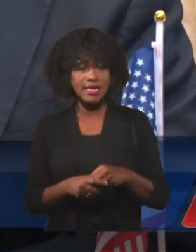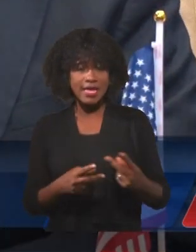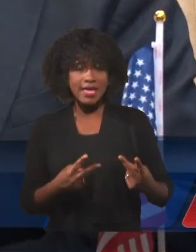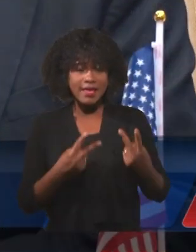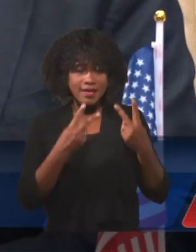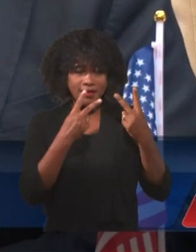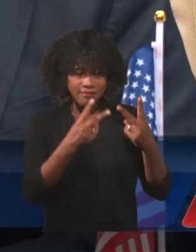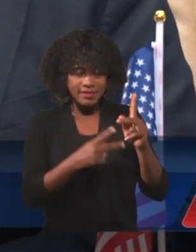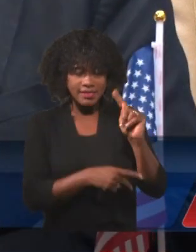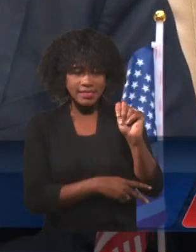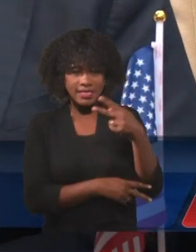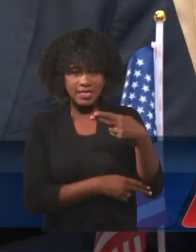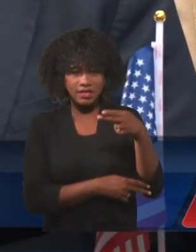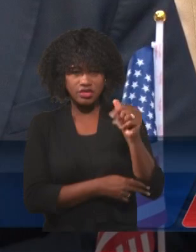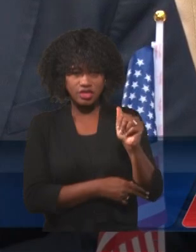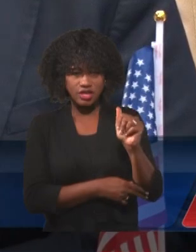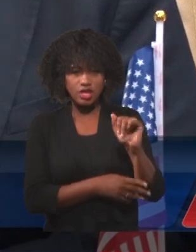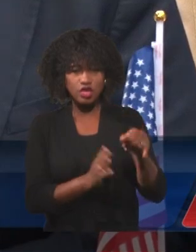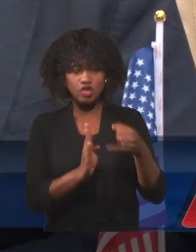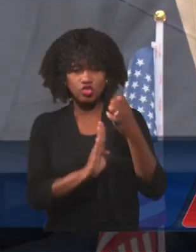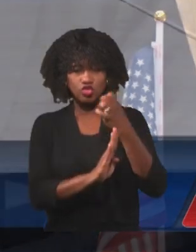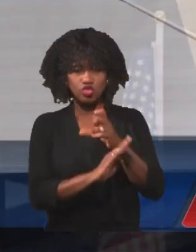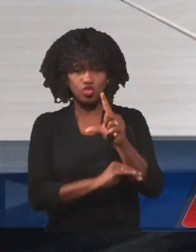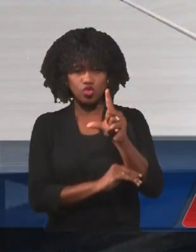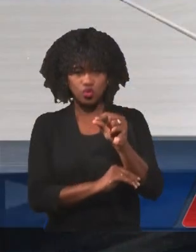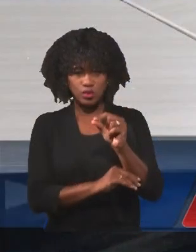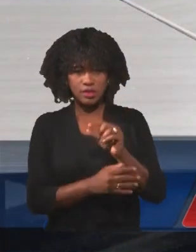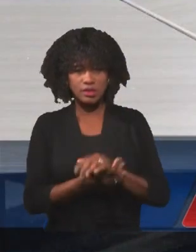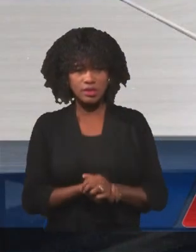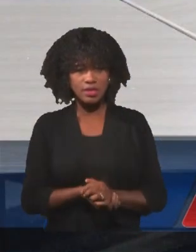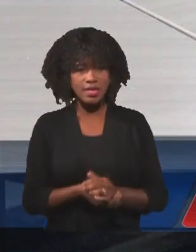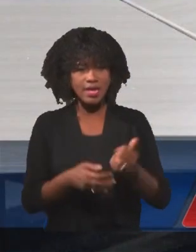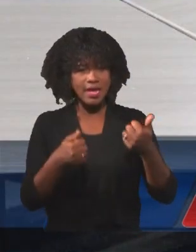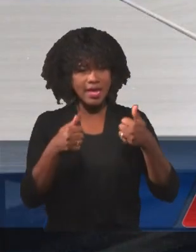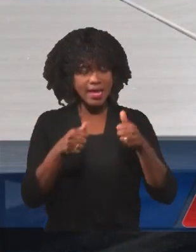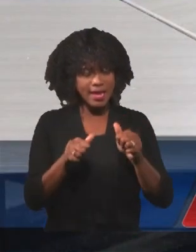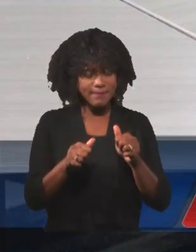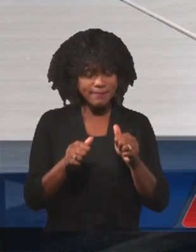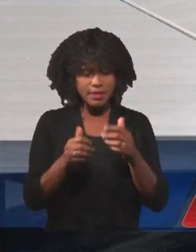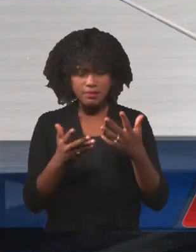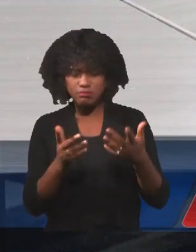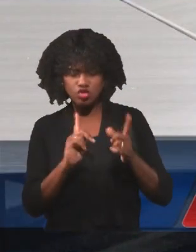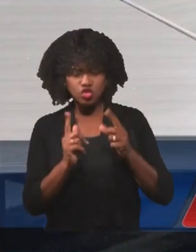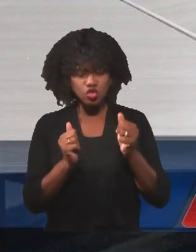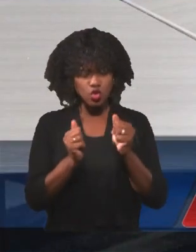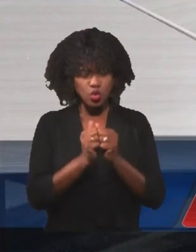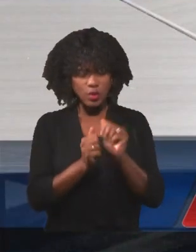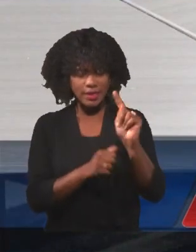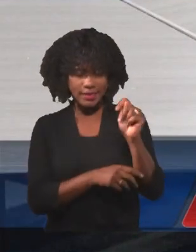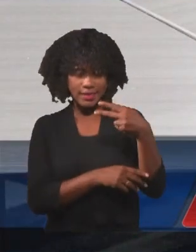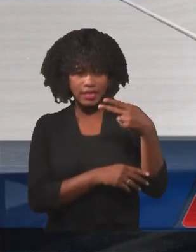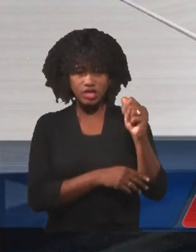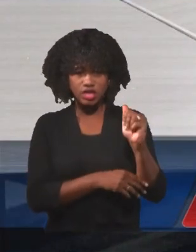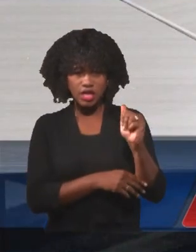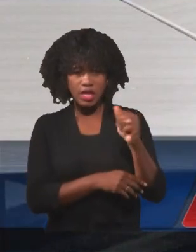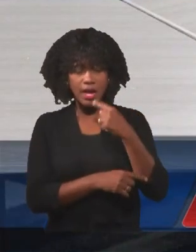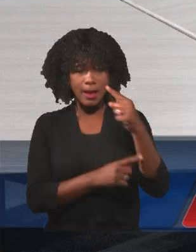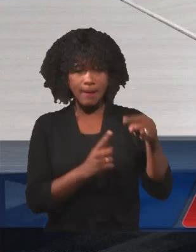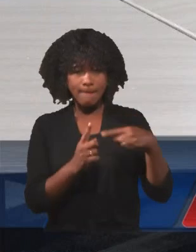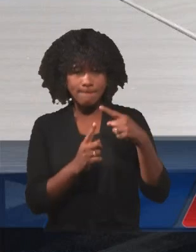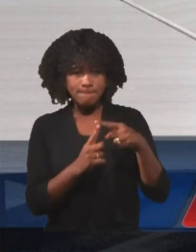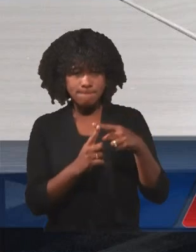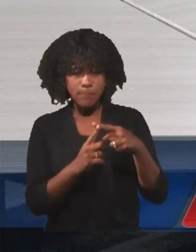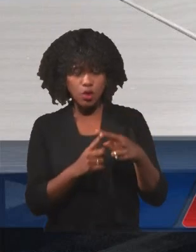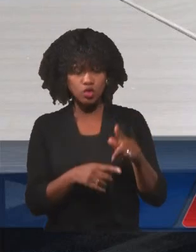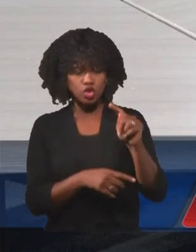with the Tobago House of Assembly on June 20th. We were able to also then drill down with the tourism